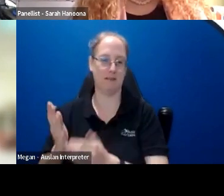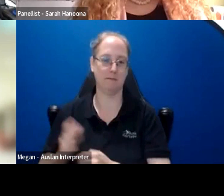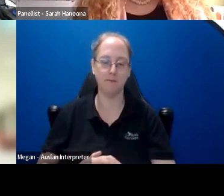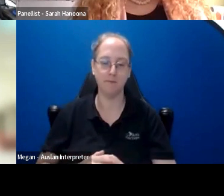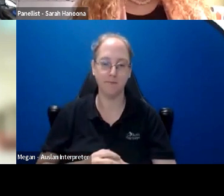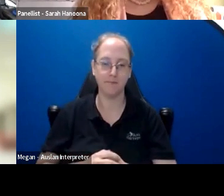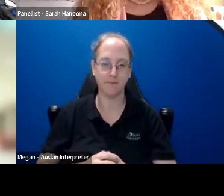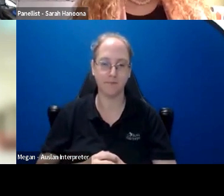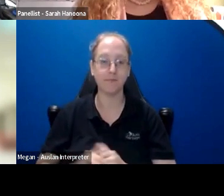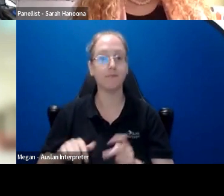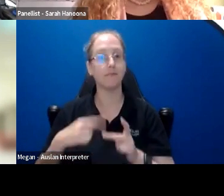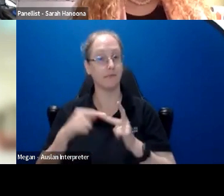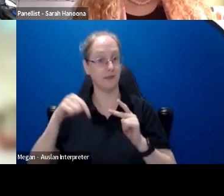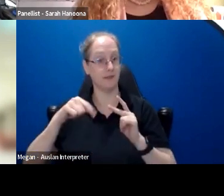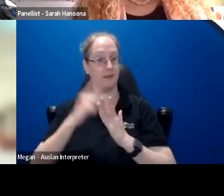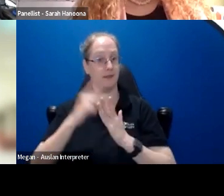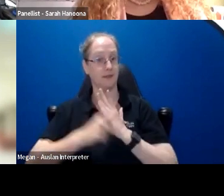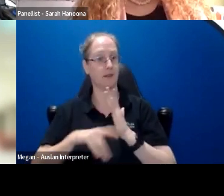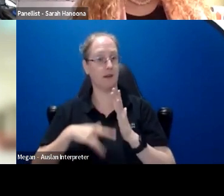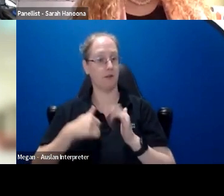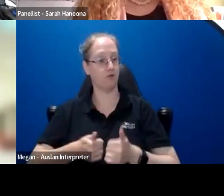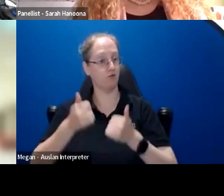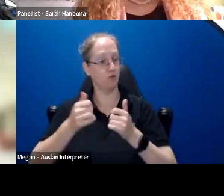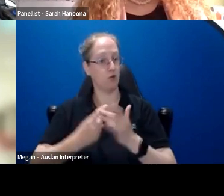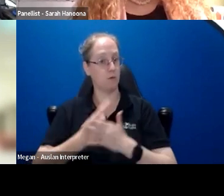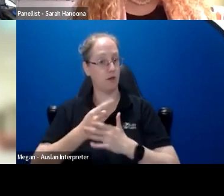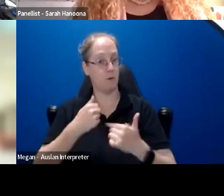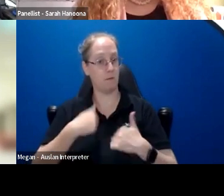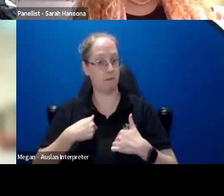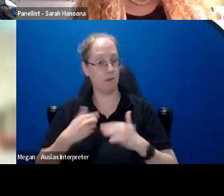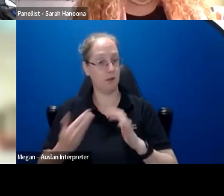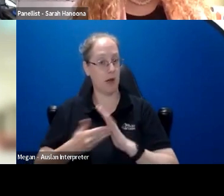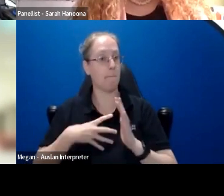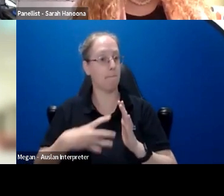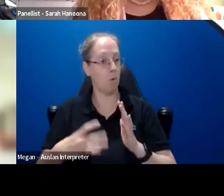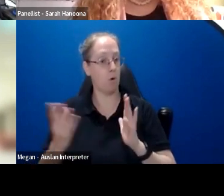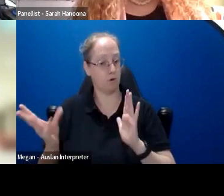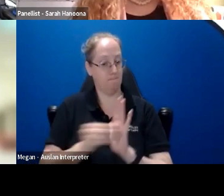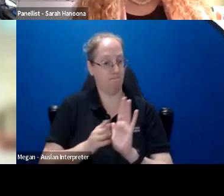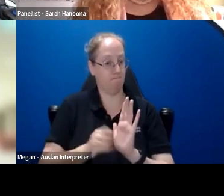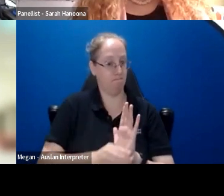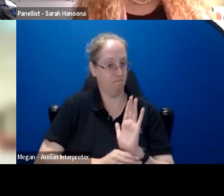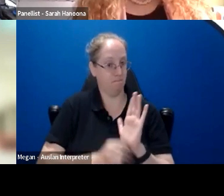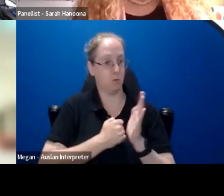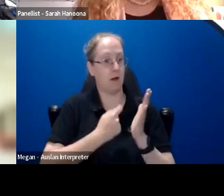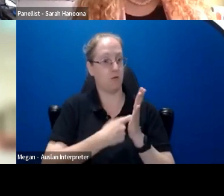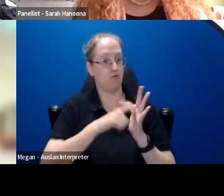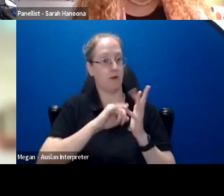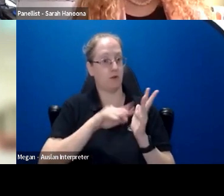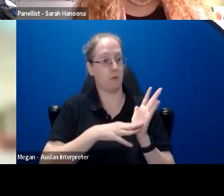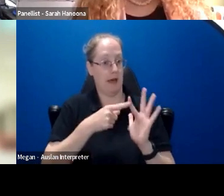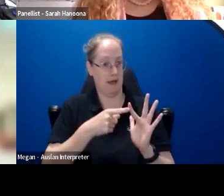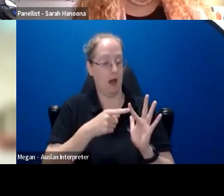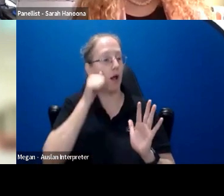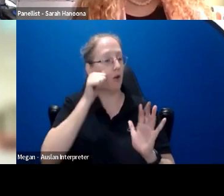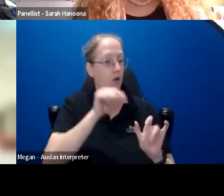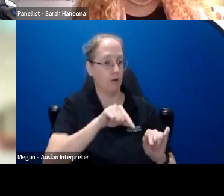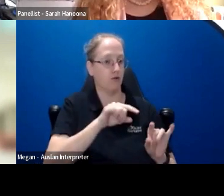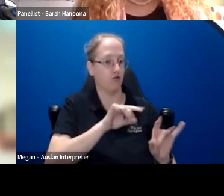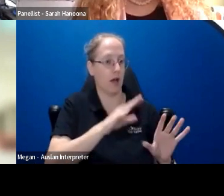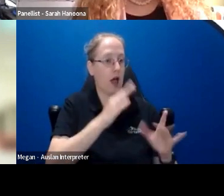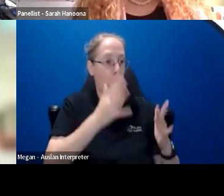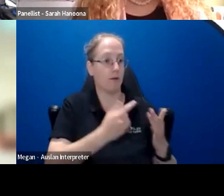this program, I feel like it was a great opportunity for me to add more to my resume. In Australia, I know there's like lots of